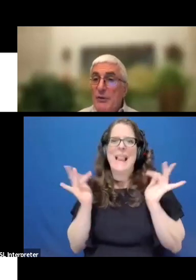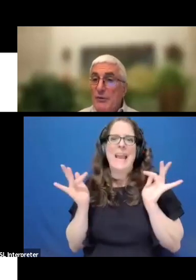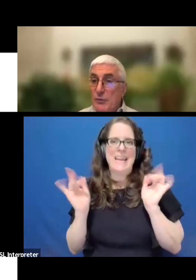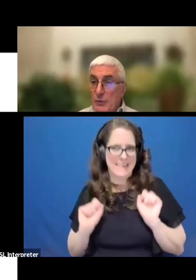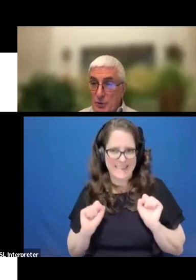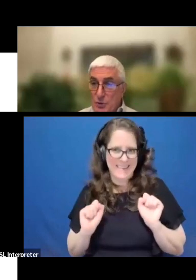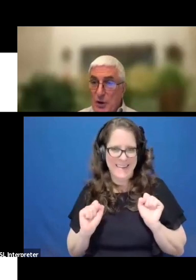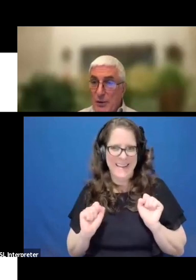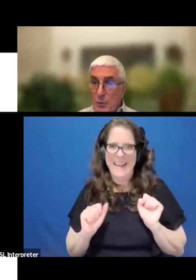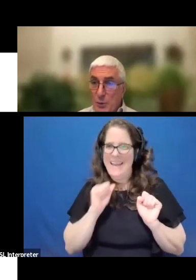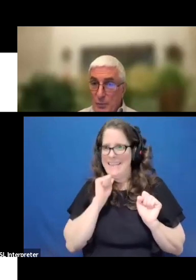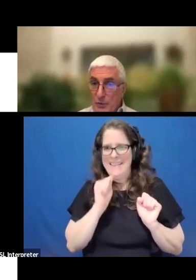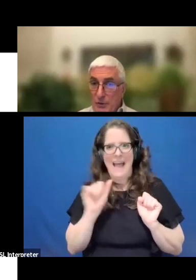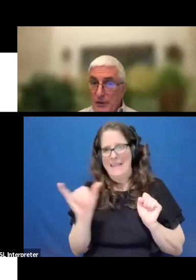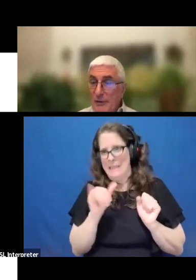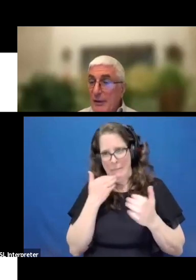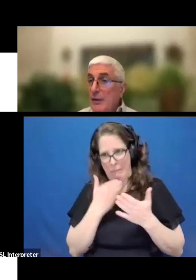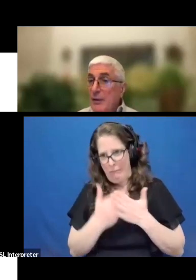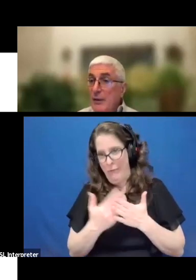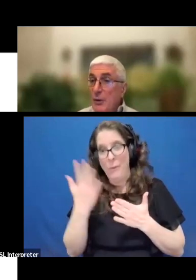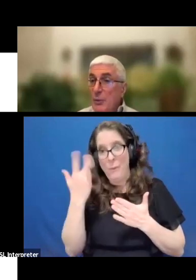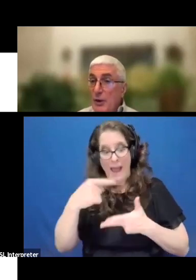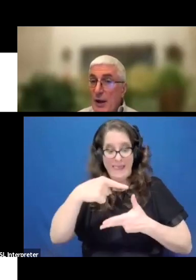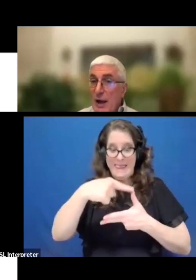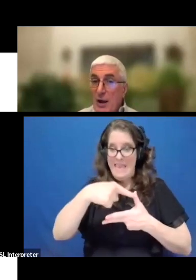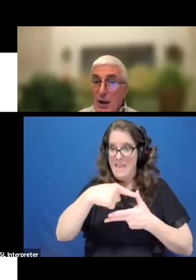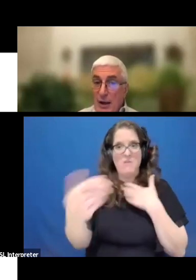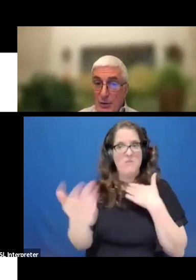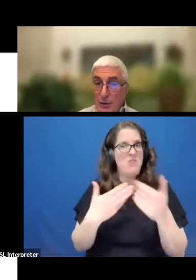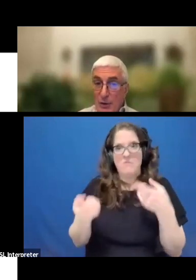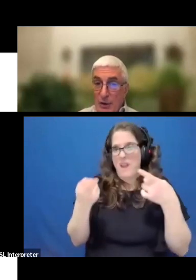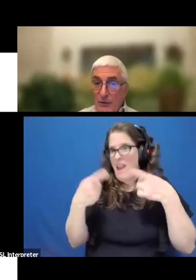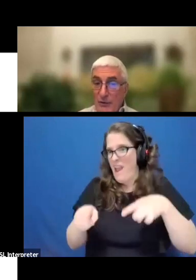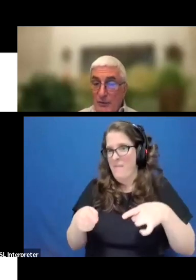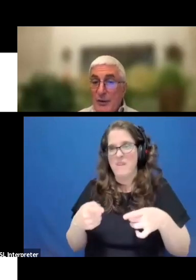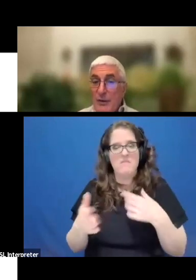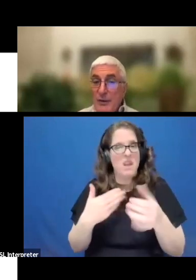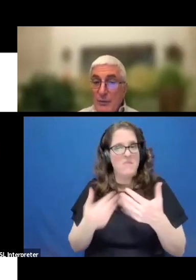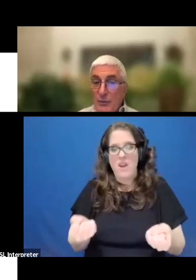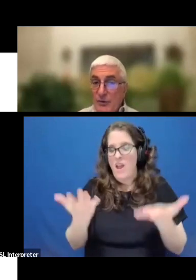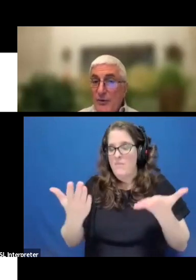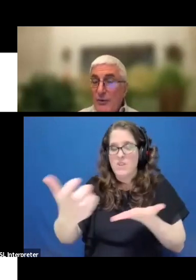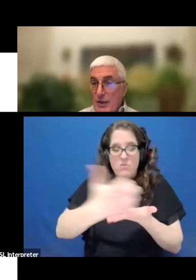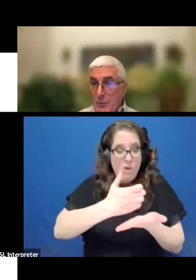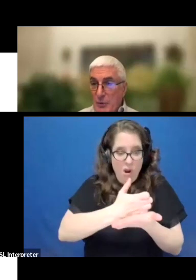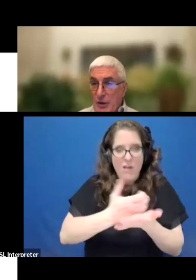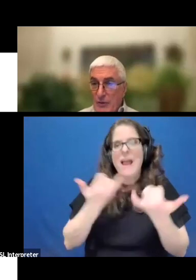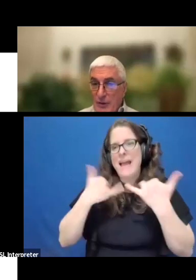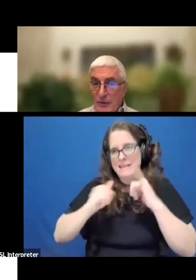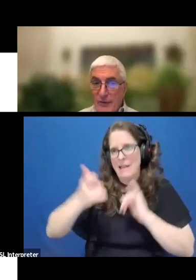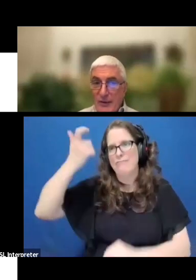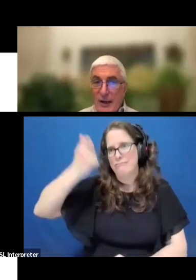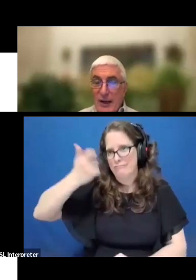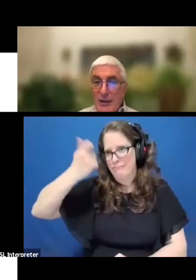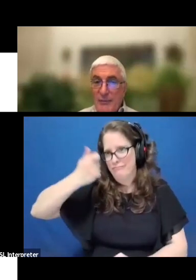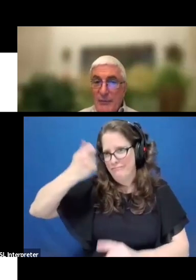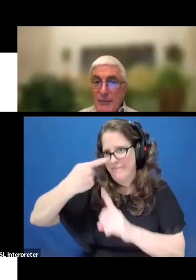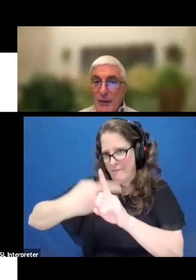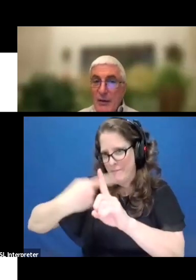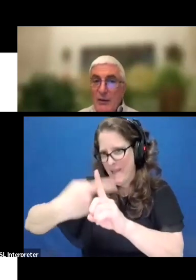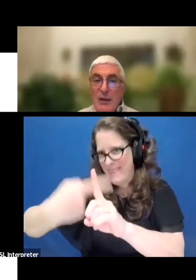period, because during the trial work period, no matter how high your earnings, you still keep your